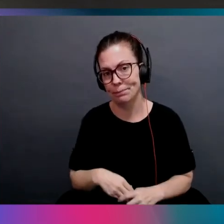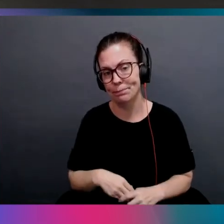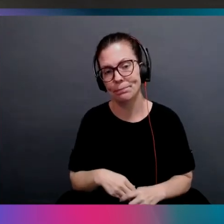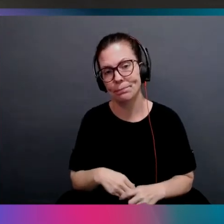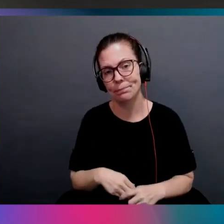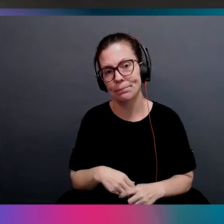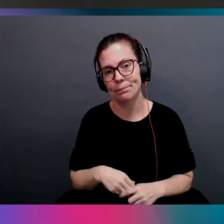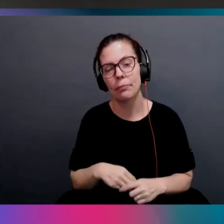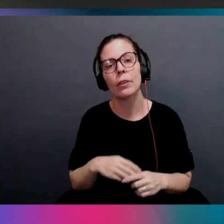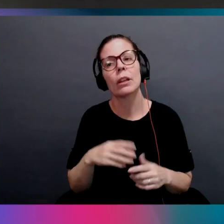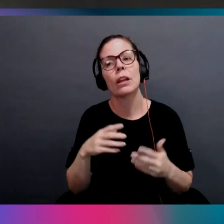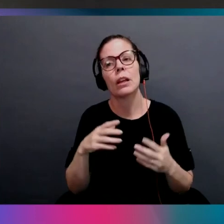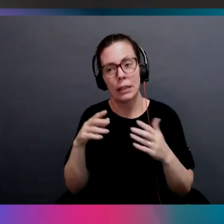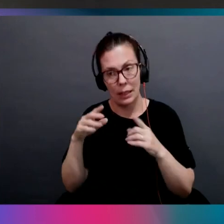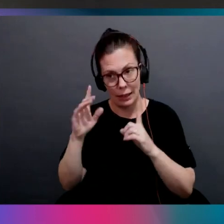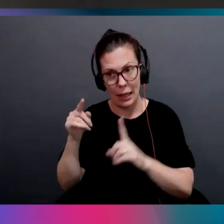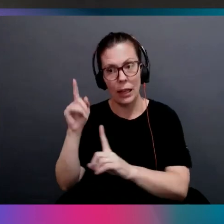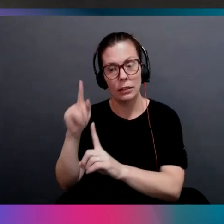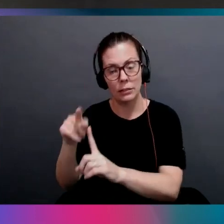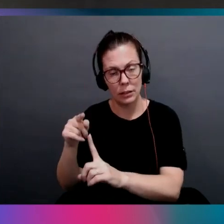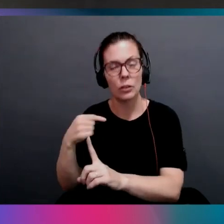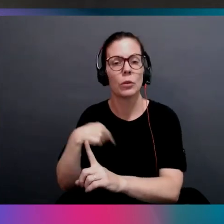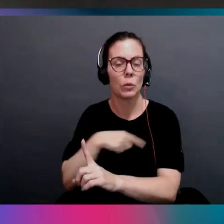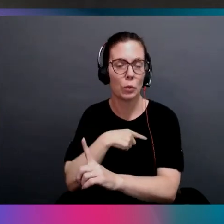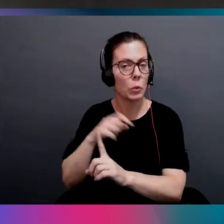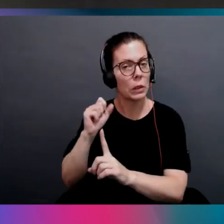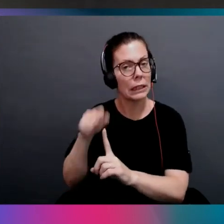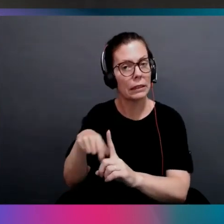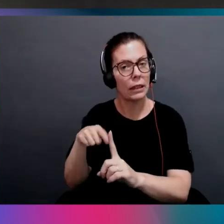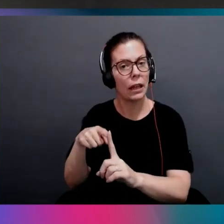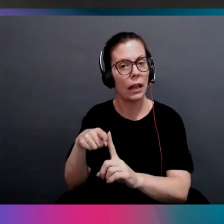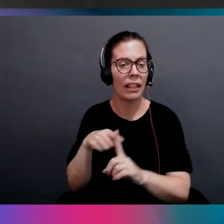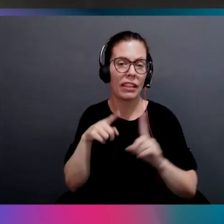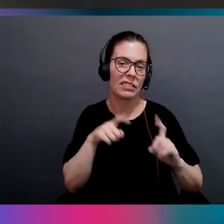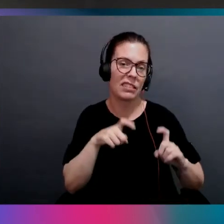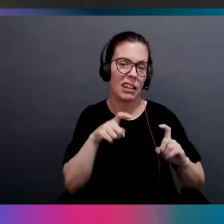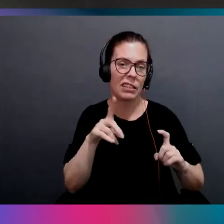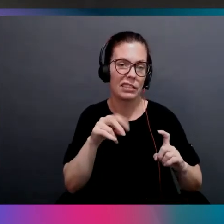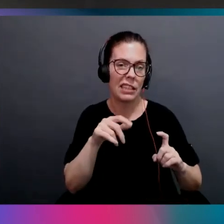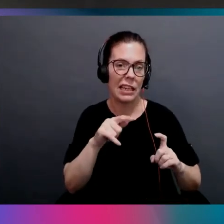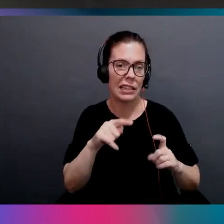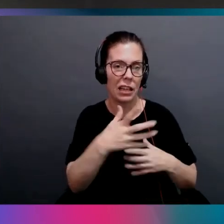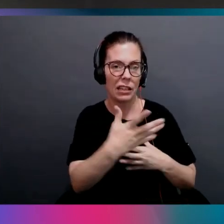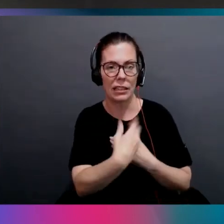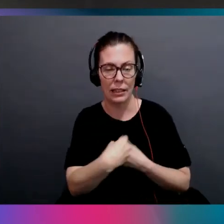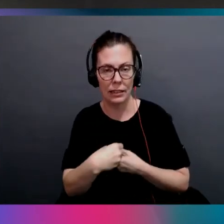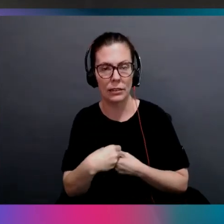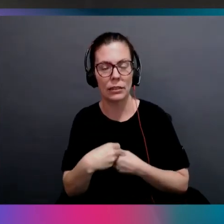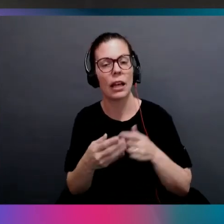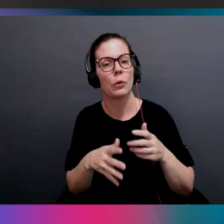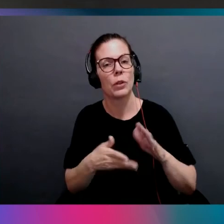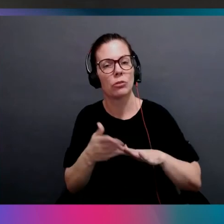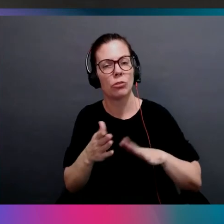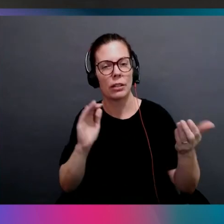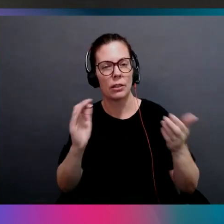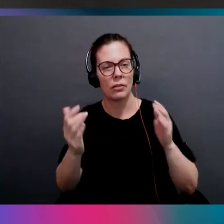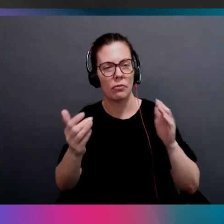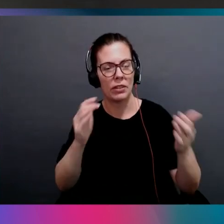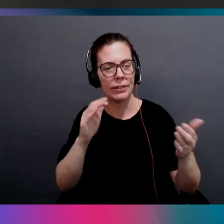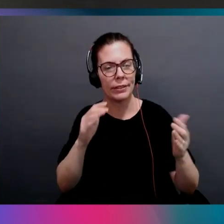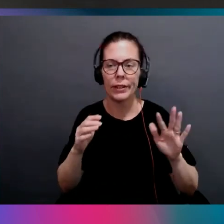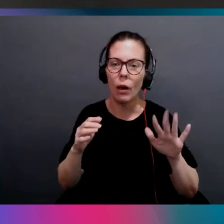And then from that, we'll be able to just kind of take some of the test data in and run some things against it to say, give us